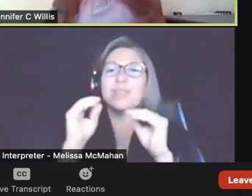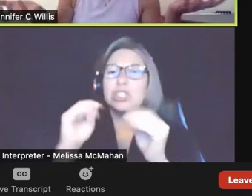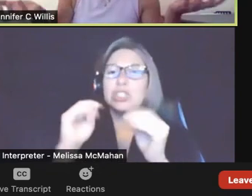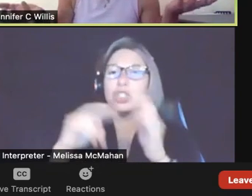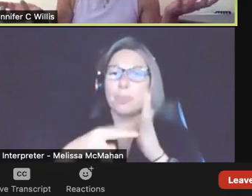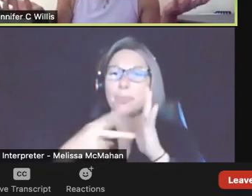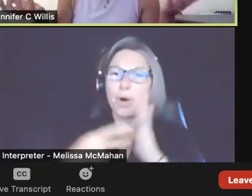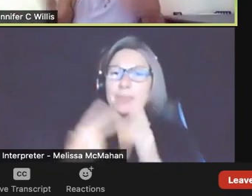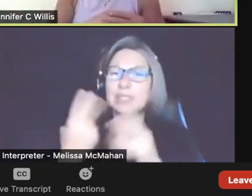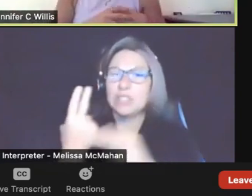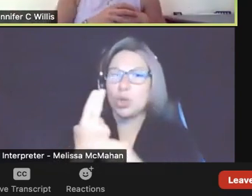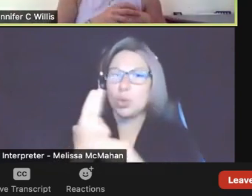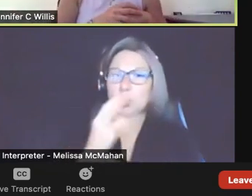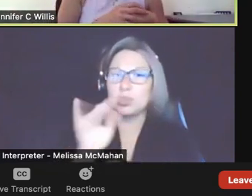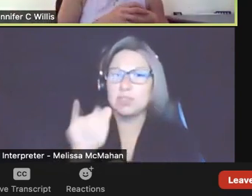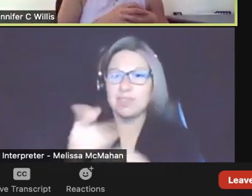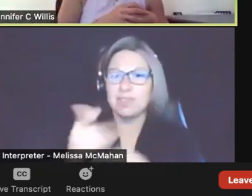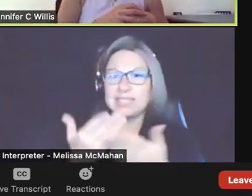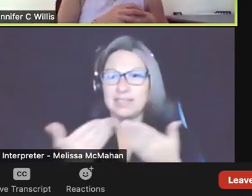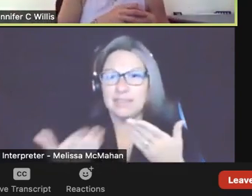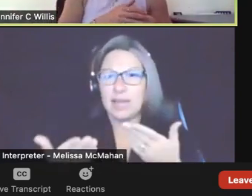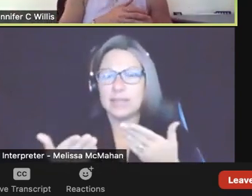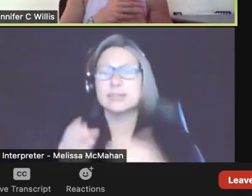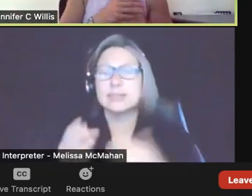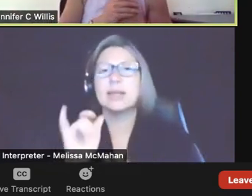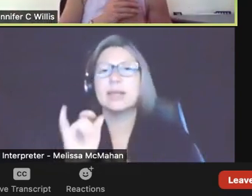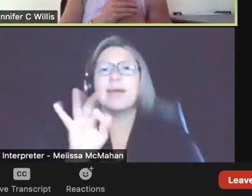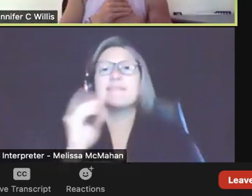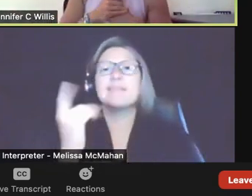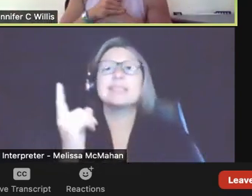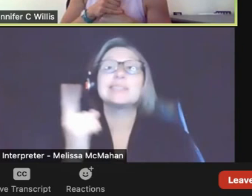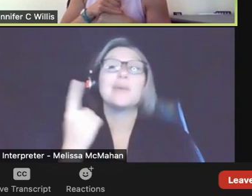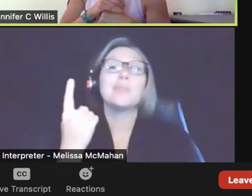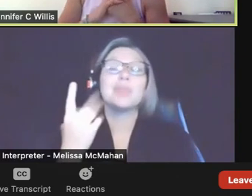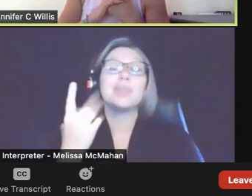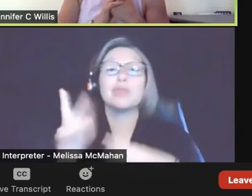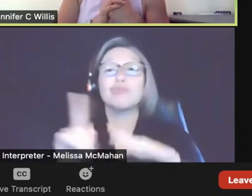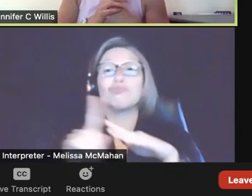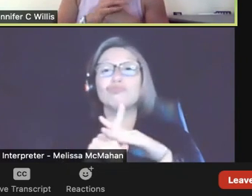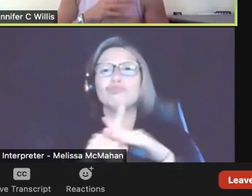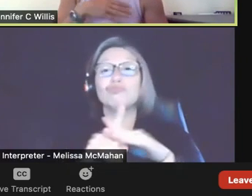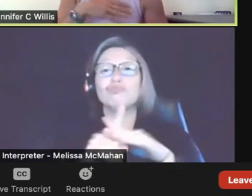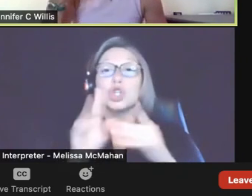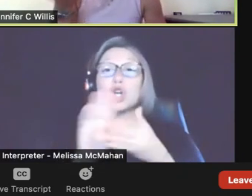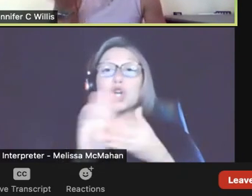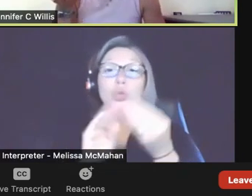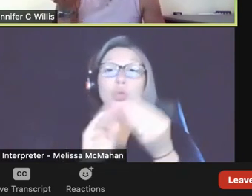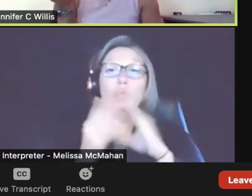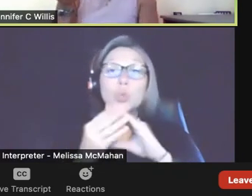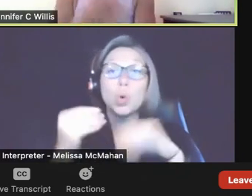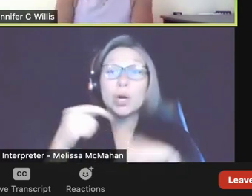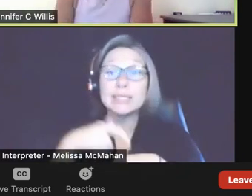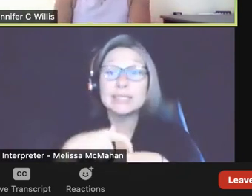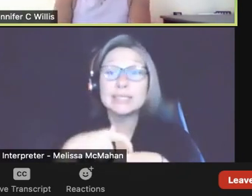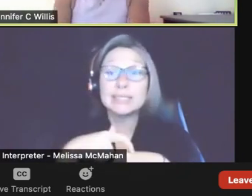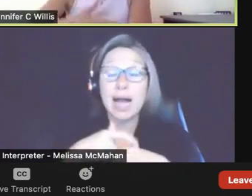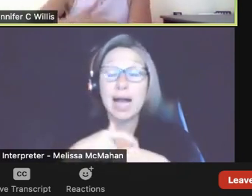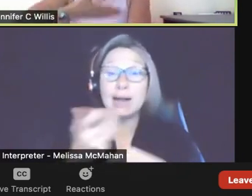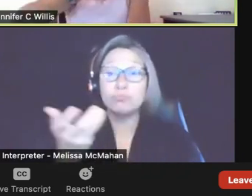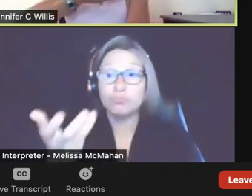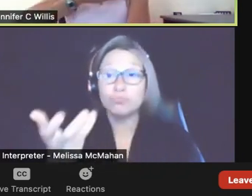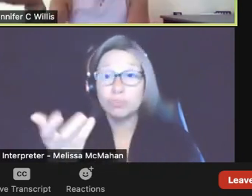use of this device. If it's something that only appears during story time, when it's presented to them and they